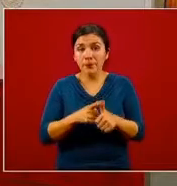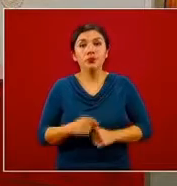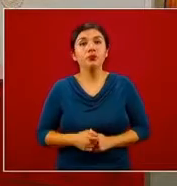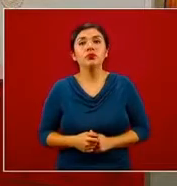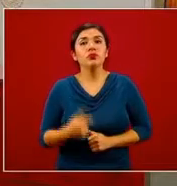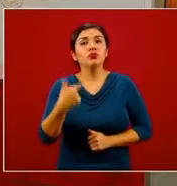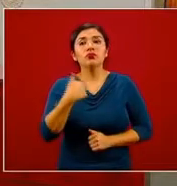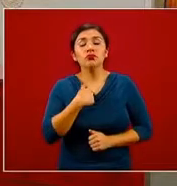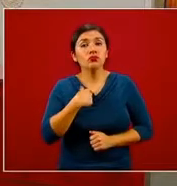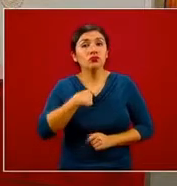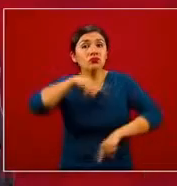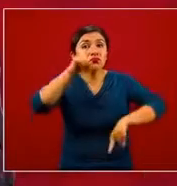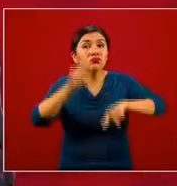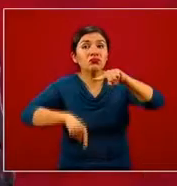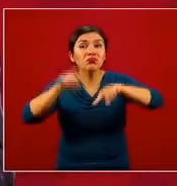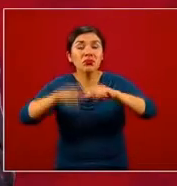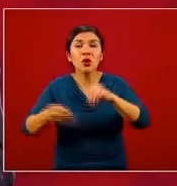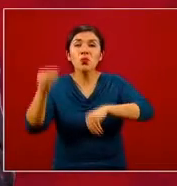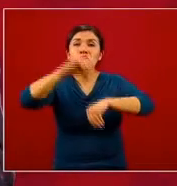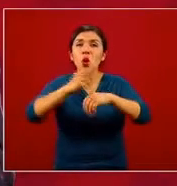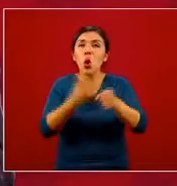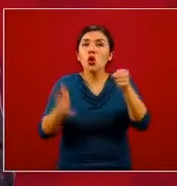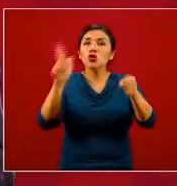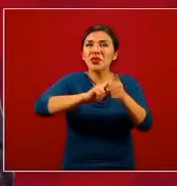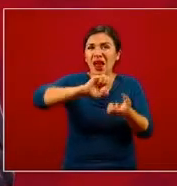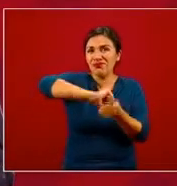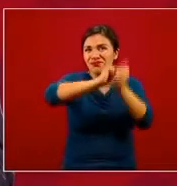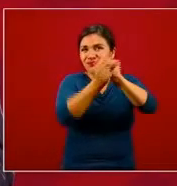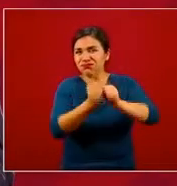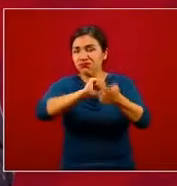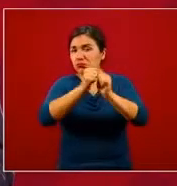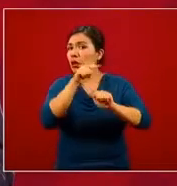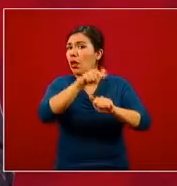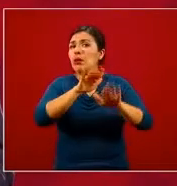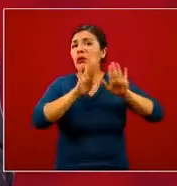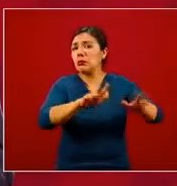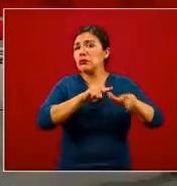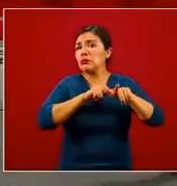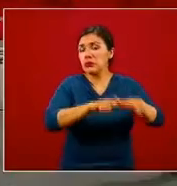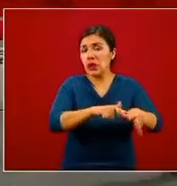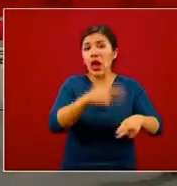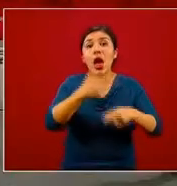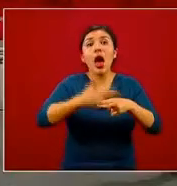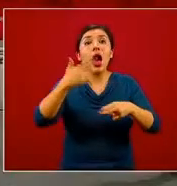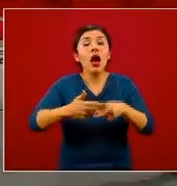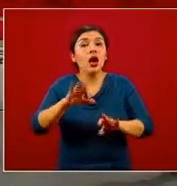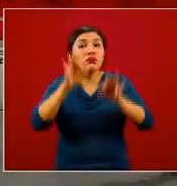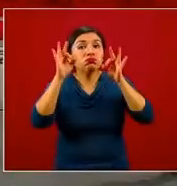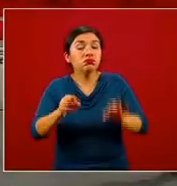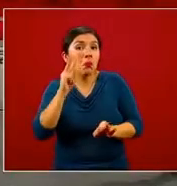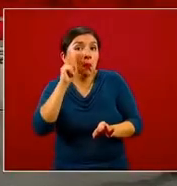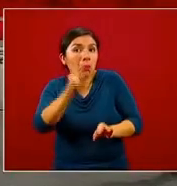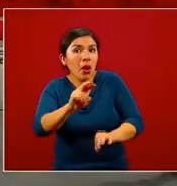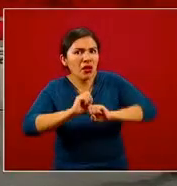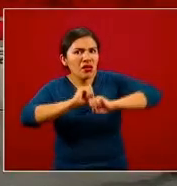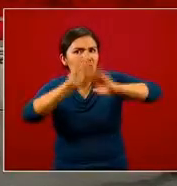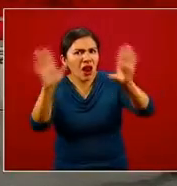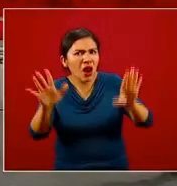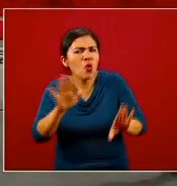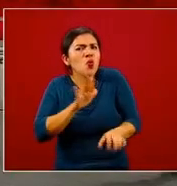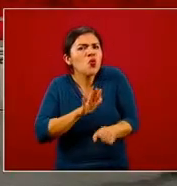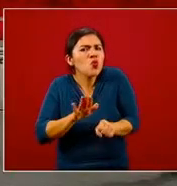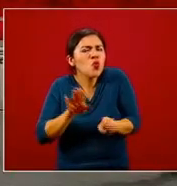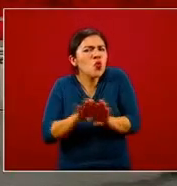It's going to come. We know it will, and we're getting ready. How are we getting ready? So first of all, we're not going